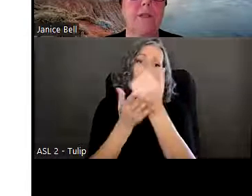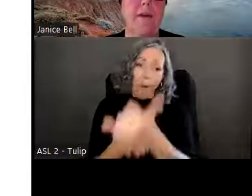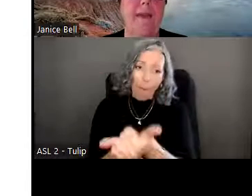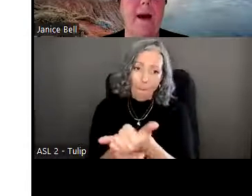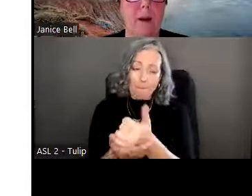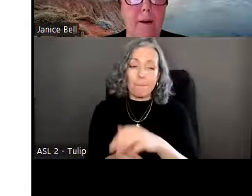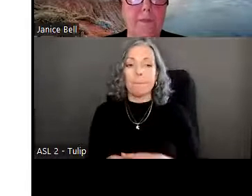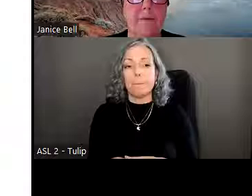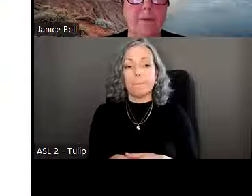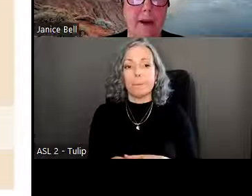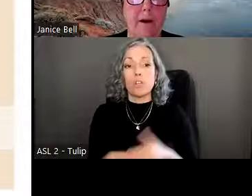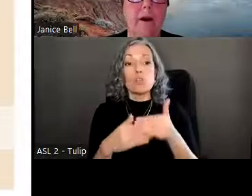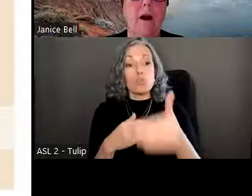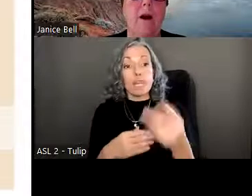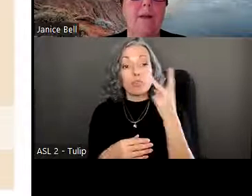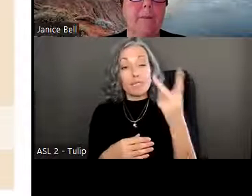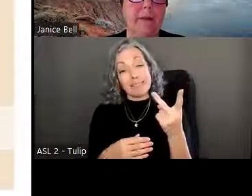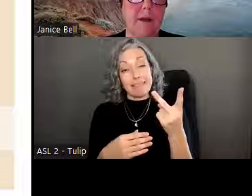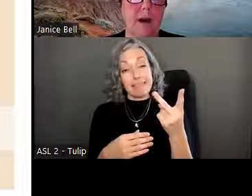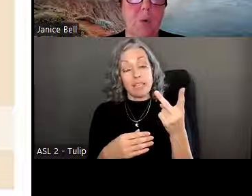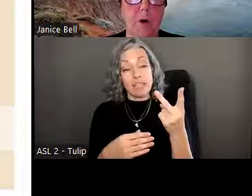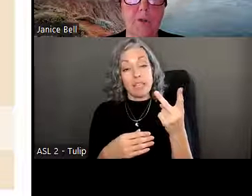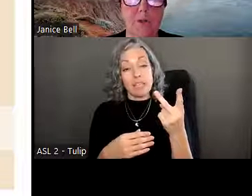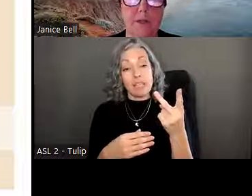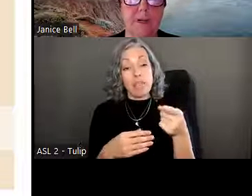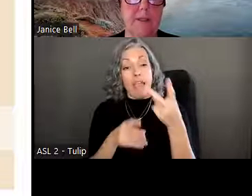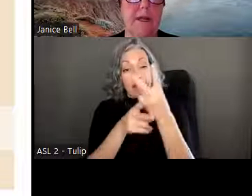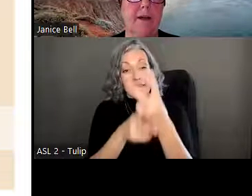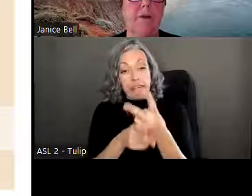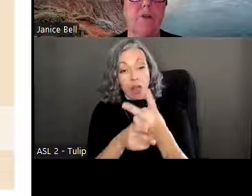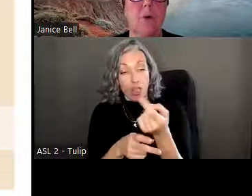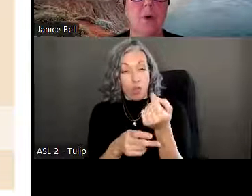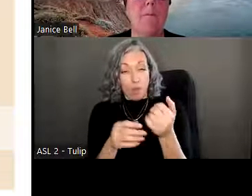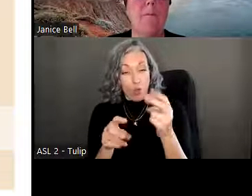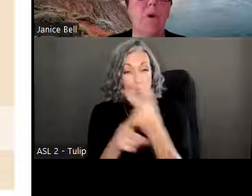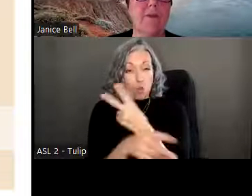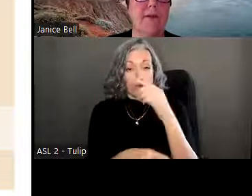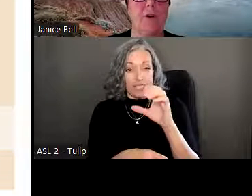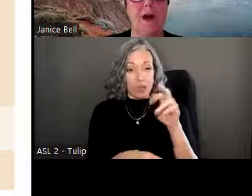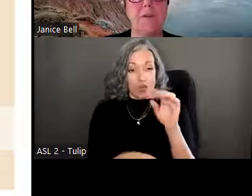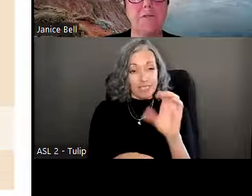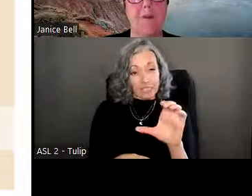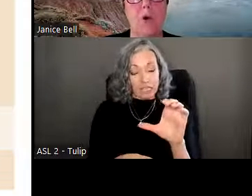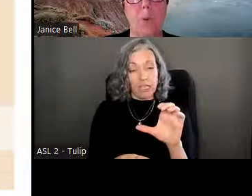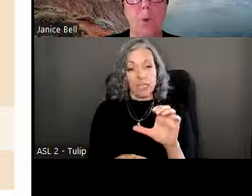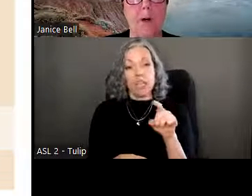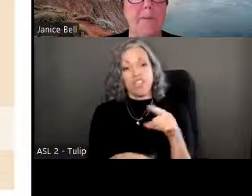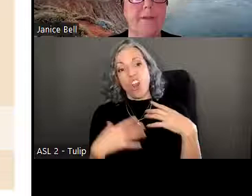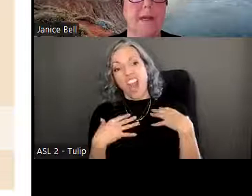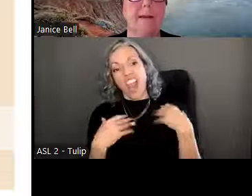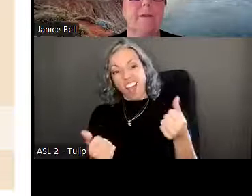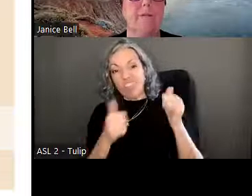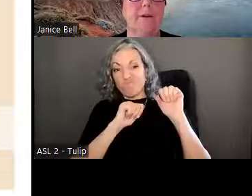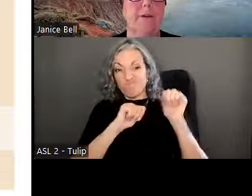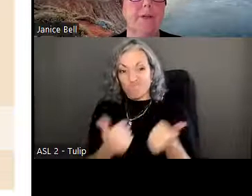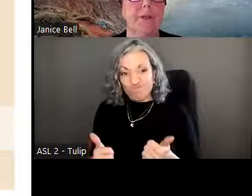you see that the outcomes of care are a little bit worse for CCRC caregivers. So more say that their health is fair or poor compared